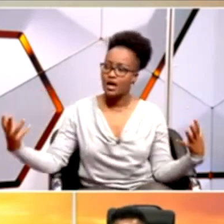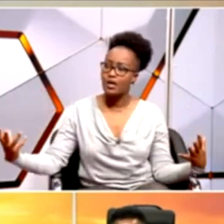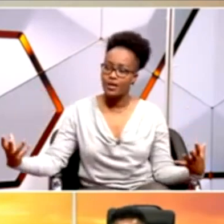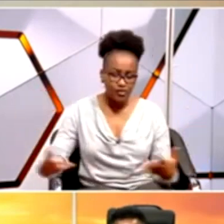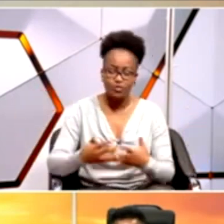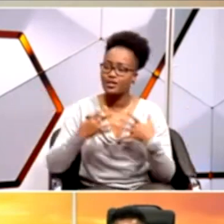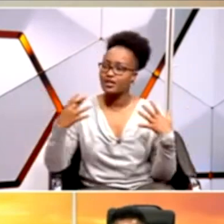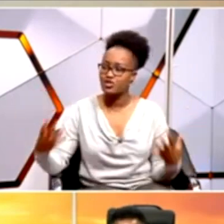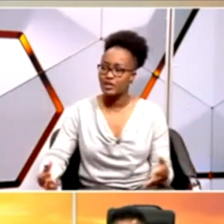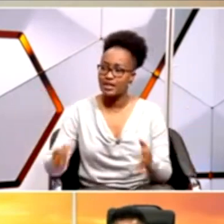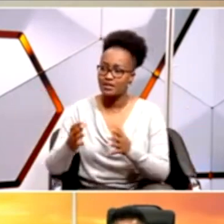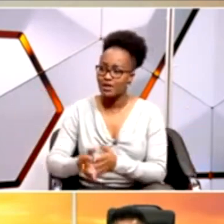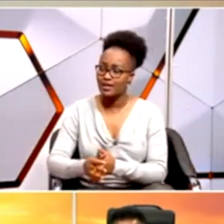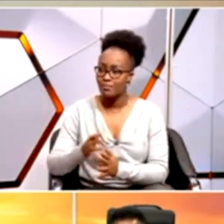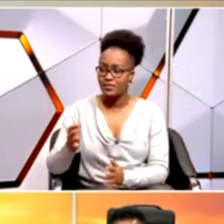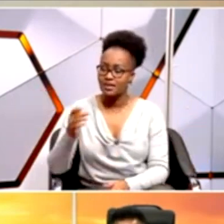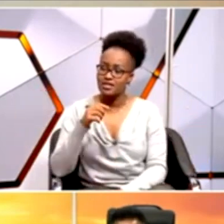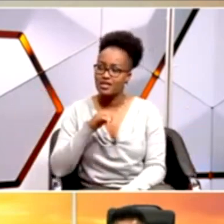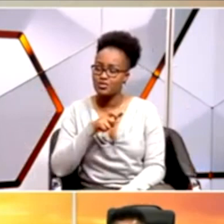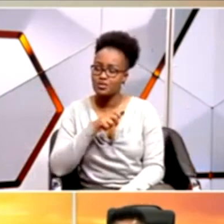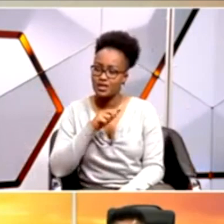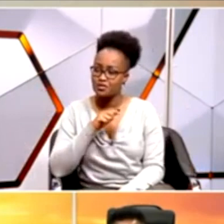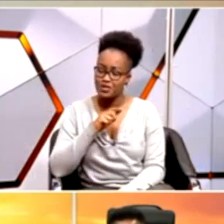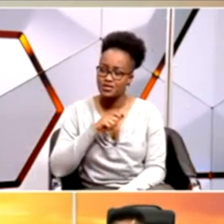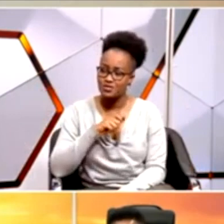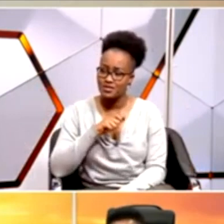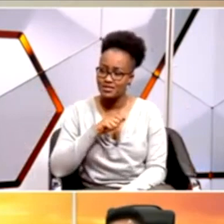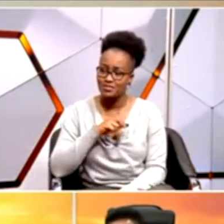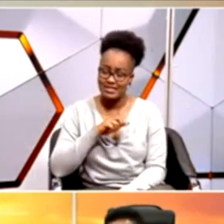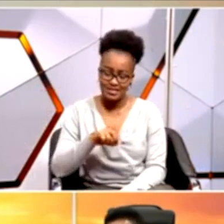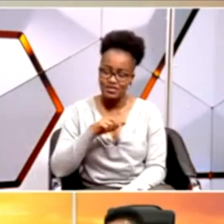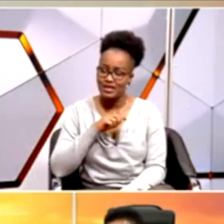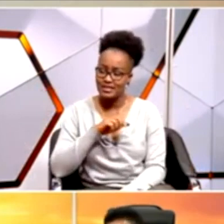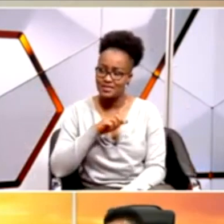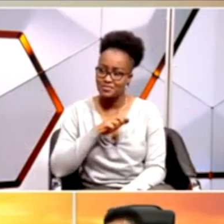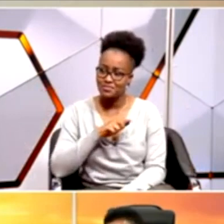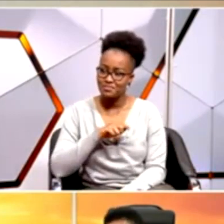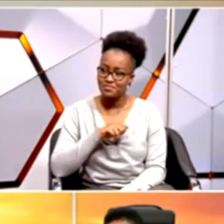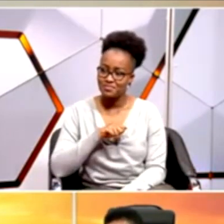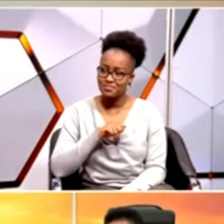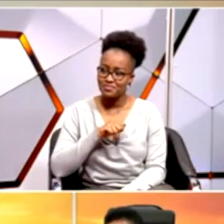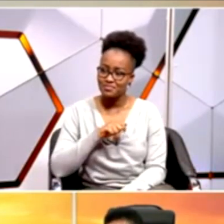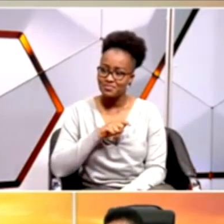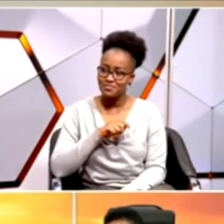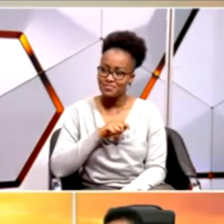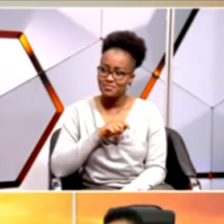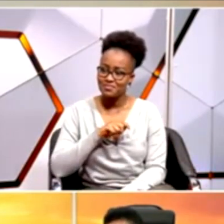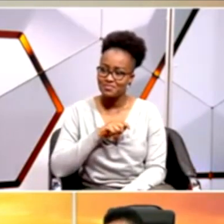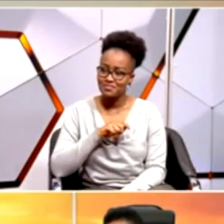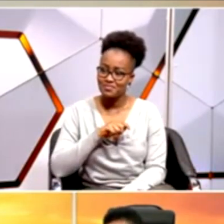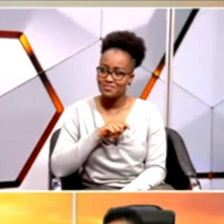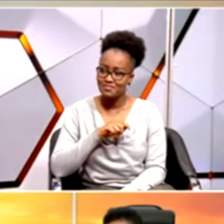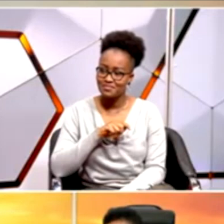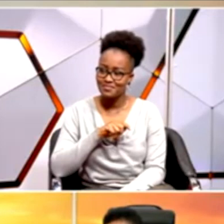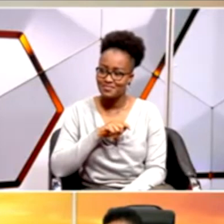advice on how everyone can join in marking the International Day of Persons with Disability this Friday. Okay. I'll get to